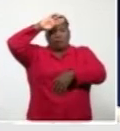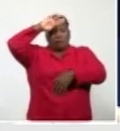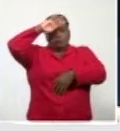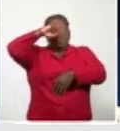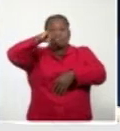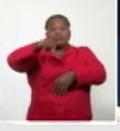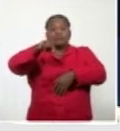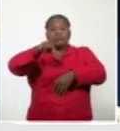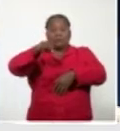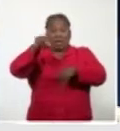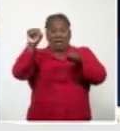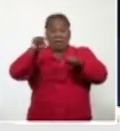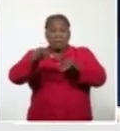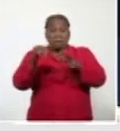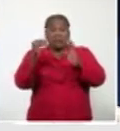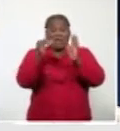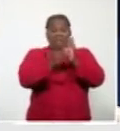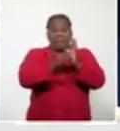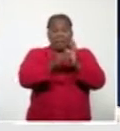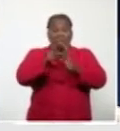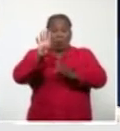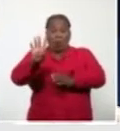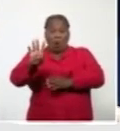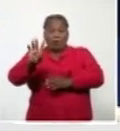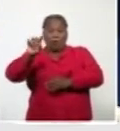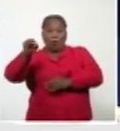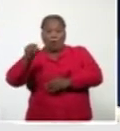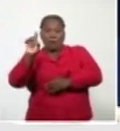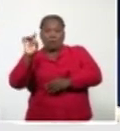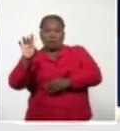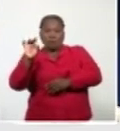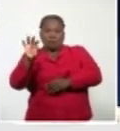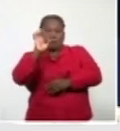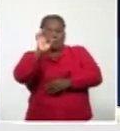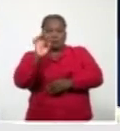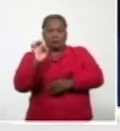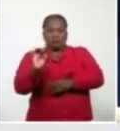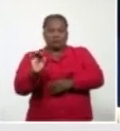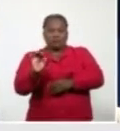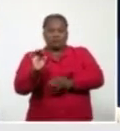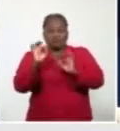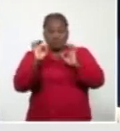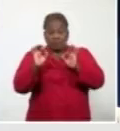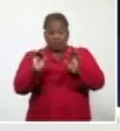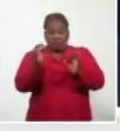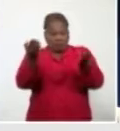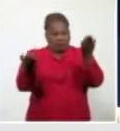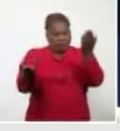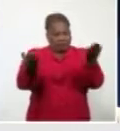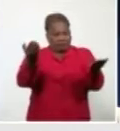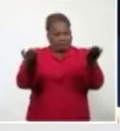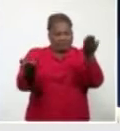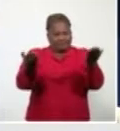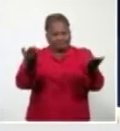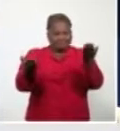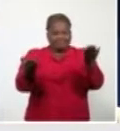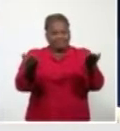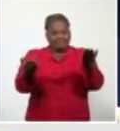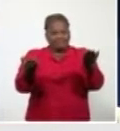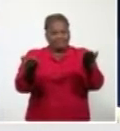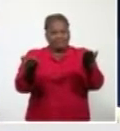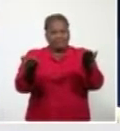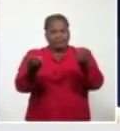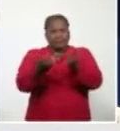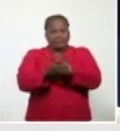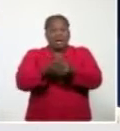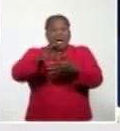always compare this with the behavior in the region of the Americas, the